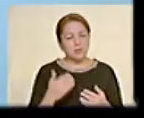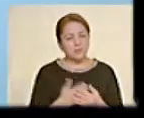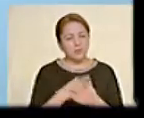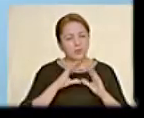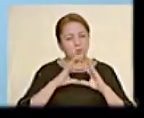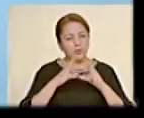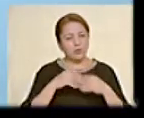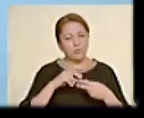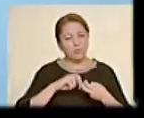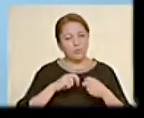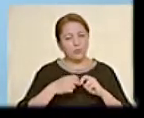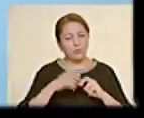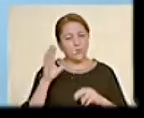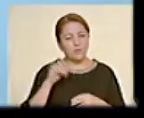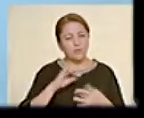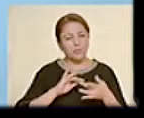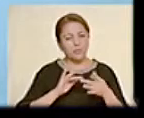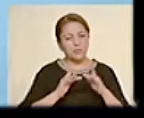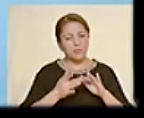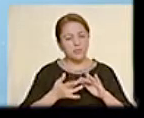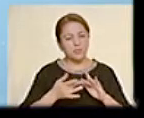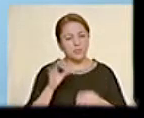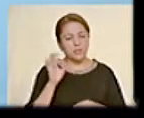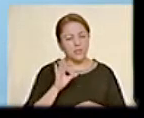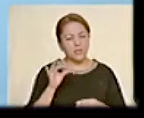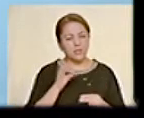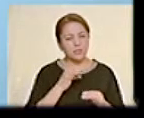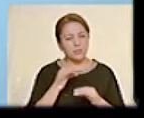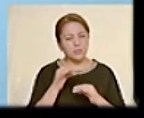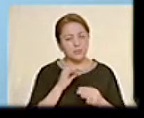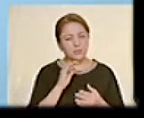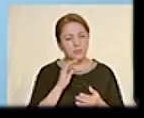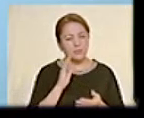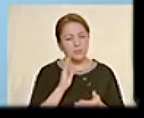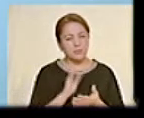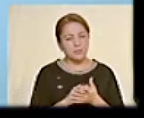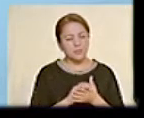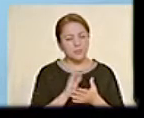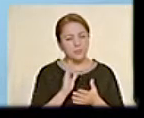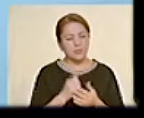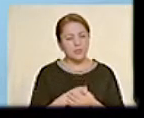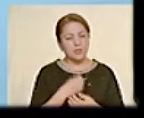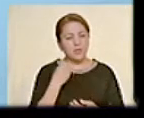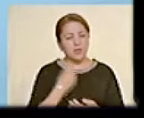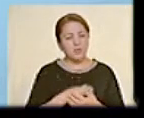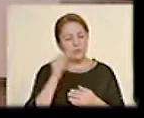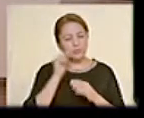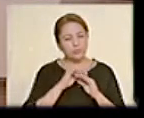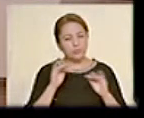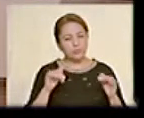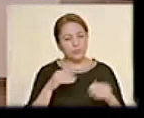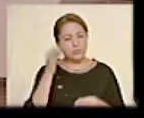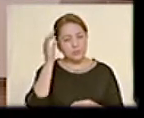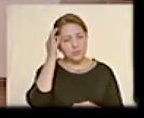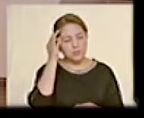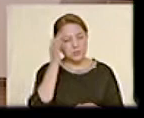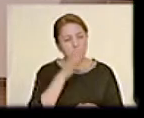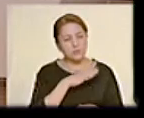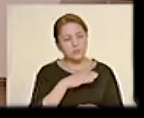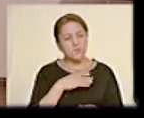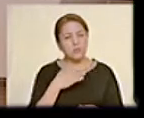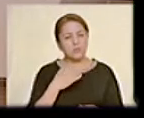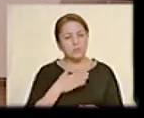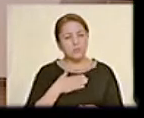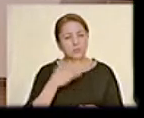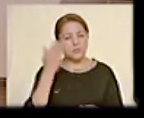olam muammolari va internet haqida tanishamiz. Demak, aziz o'quvchilar, yodingizda bo'lsa, biz